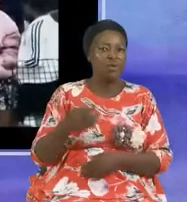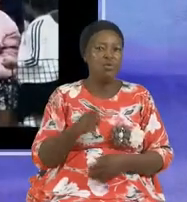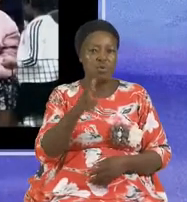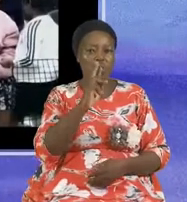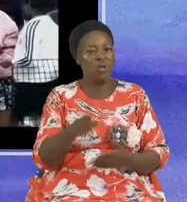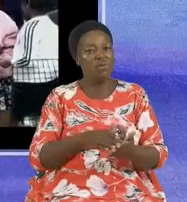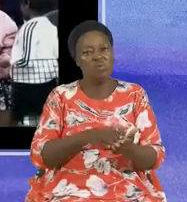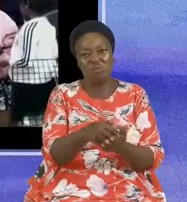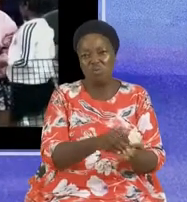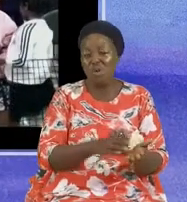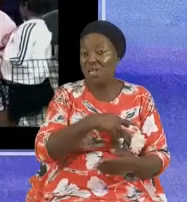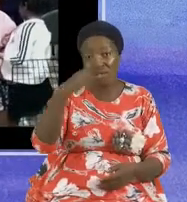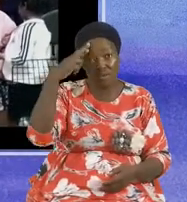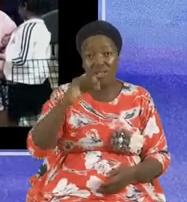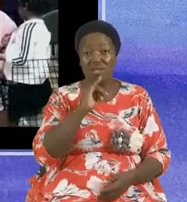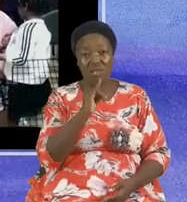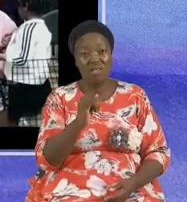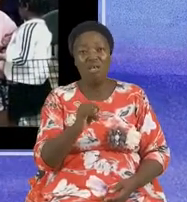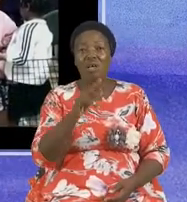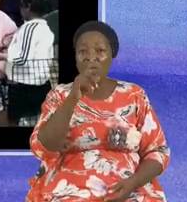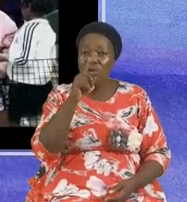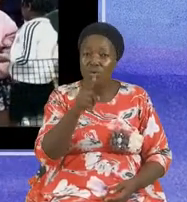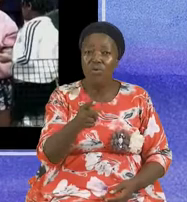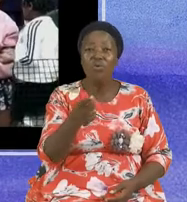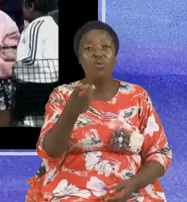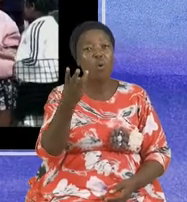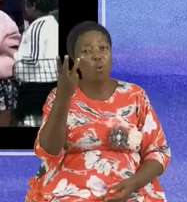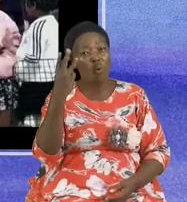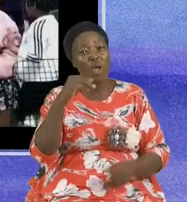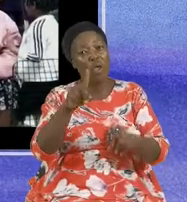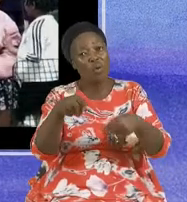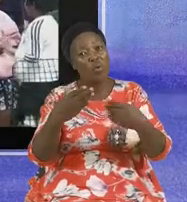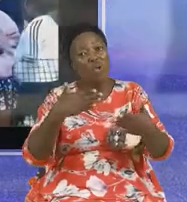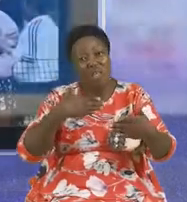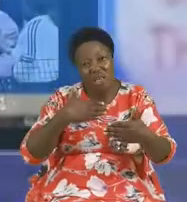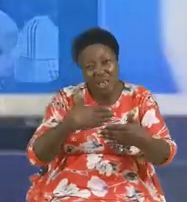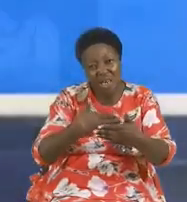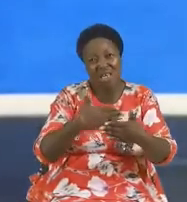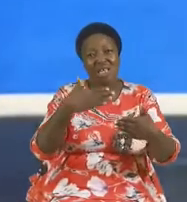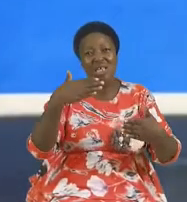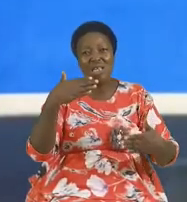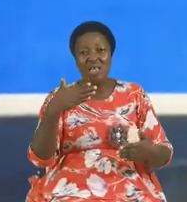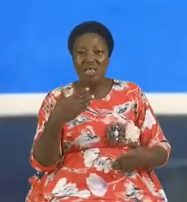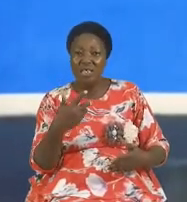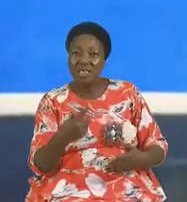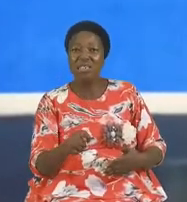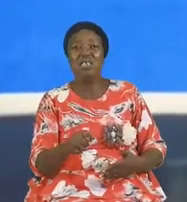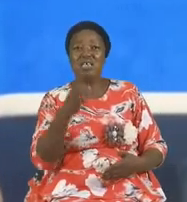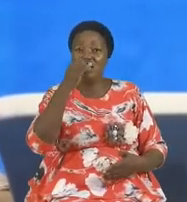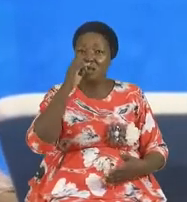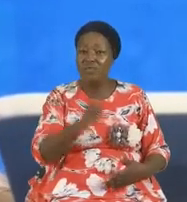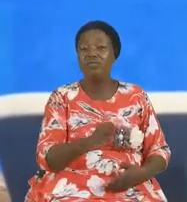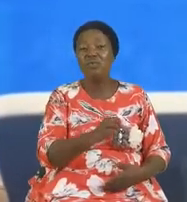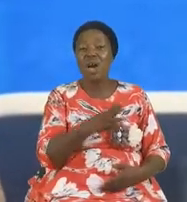the past, you were weak, and the reason is you were going